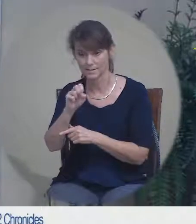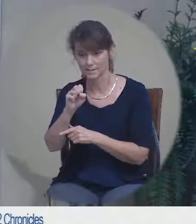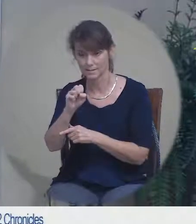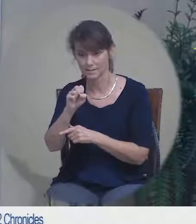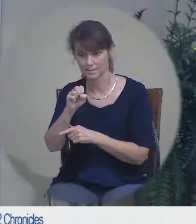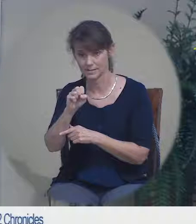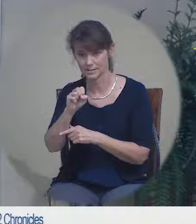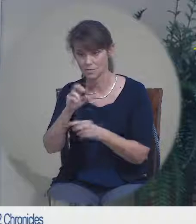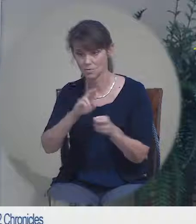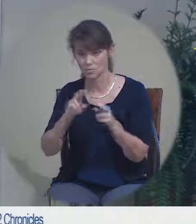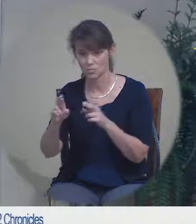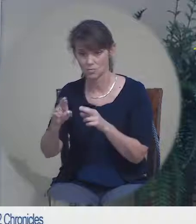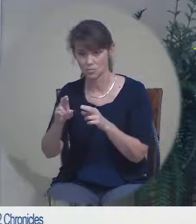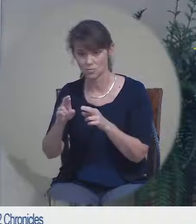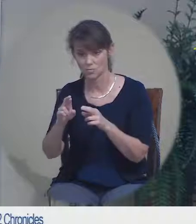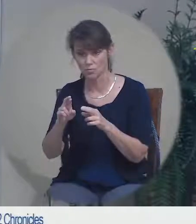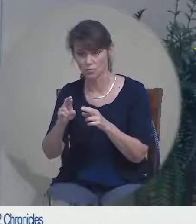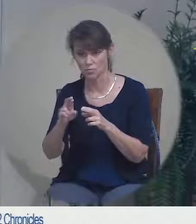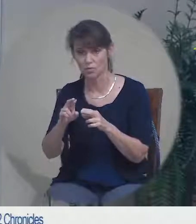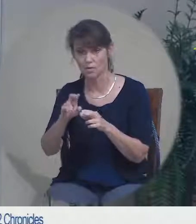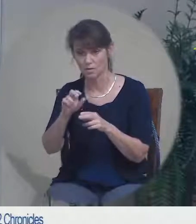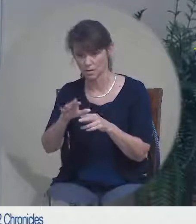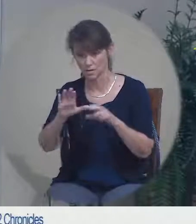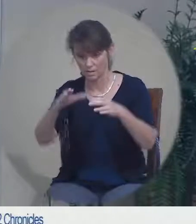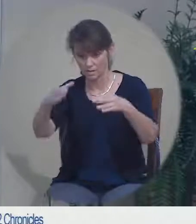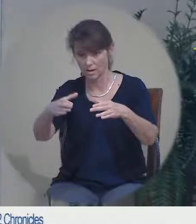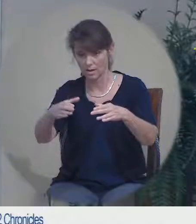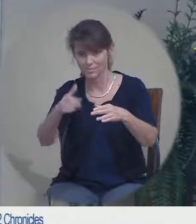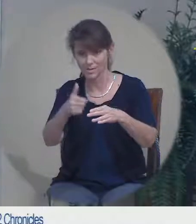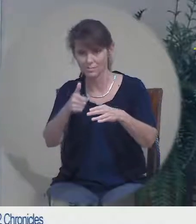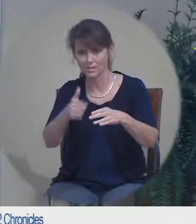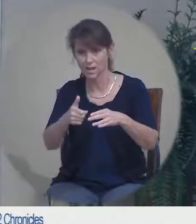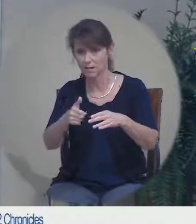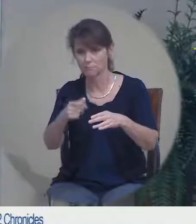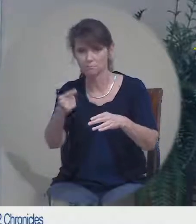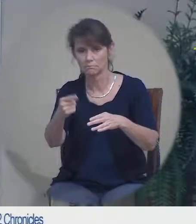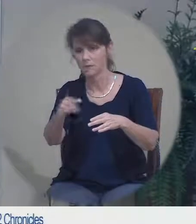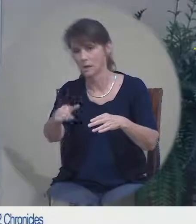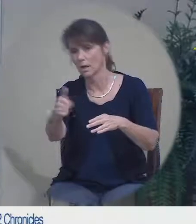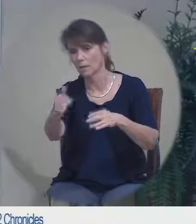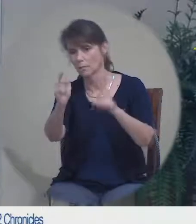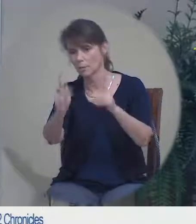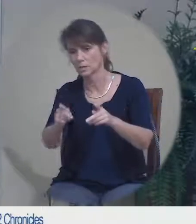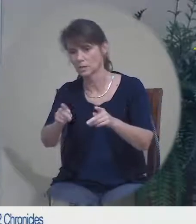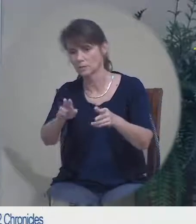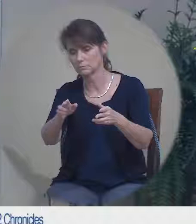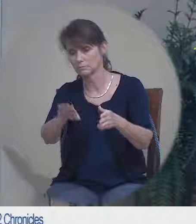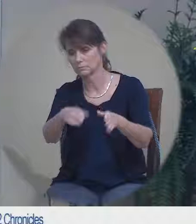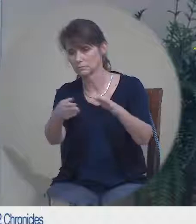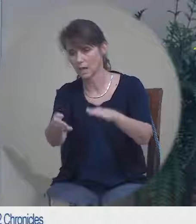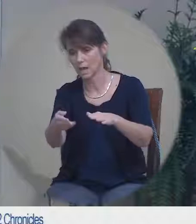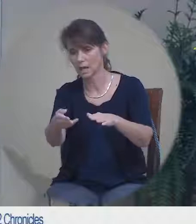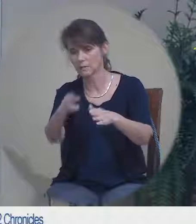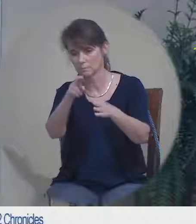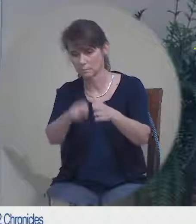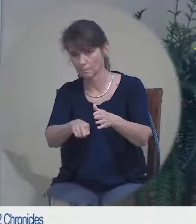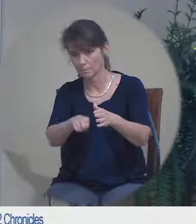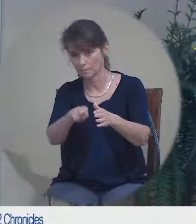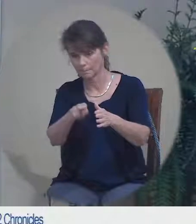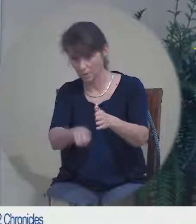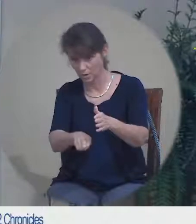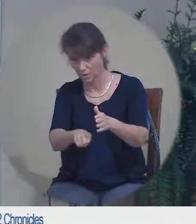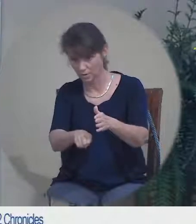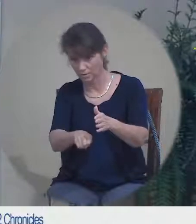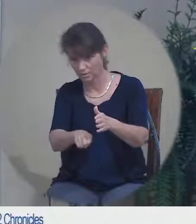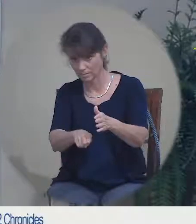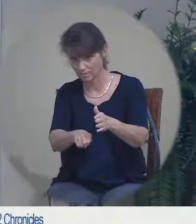getting ready to bury a guy, and they saw this force coming, and they got excited or nervous or scared, and they just threw the body in the grave, and the body